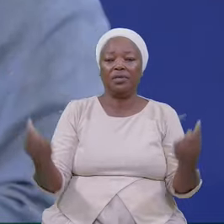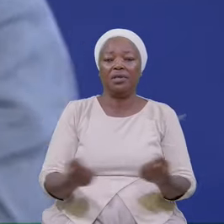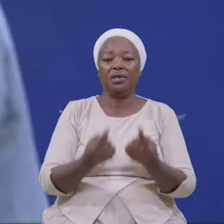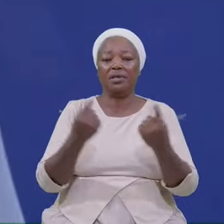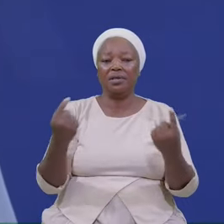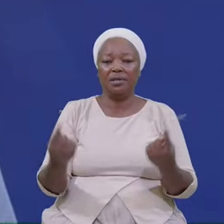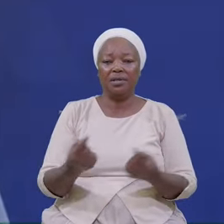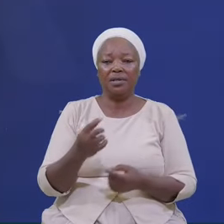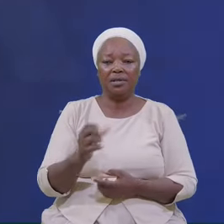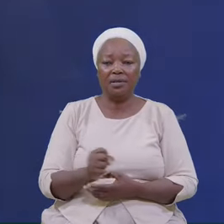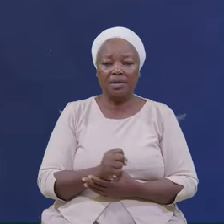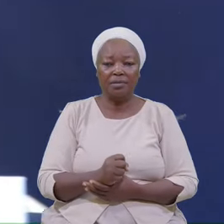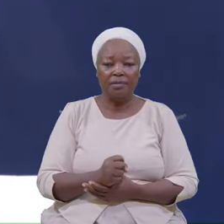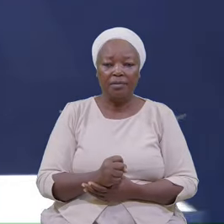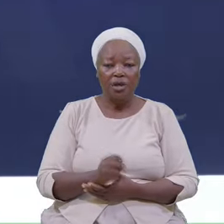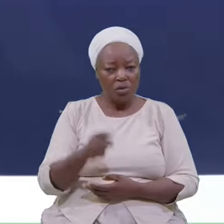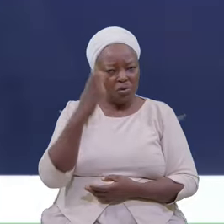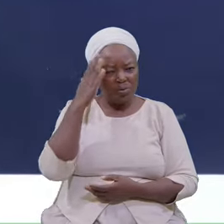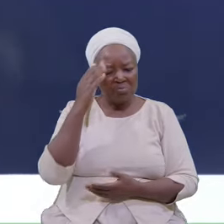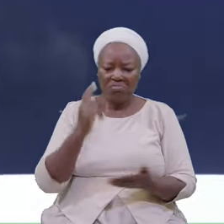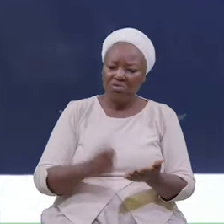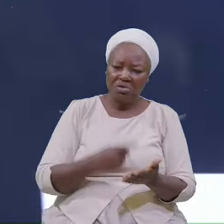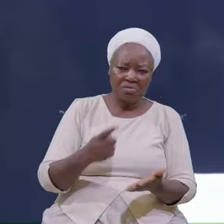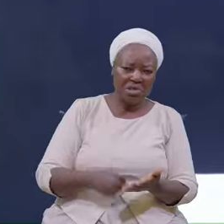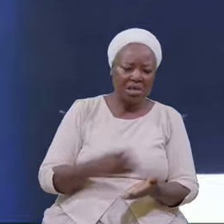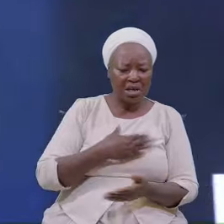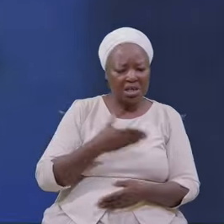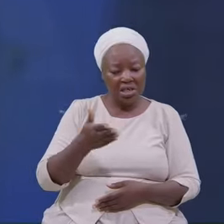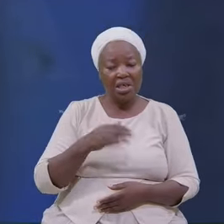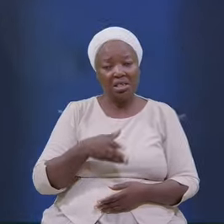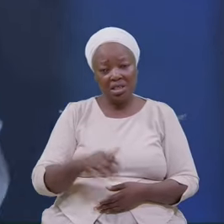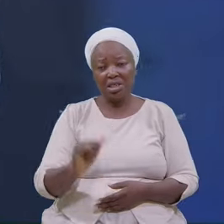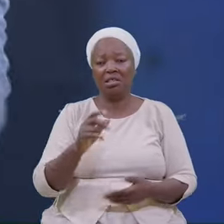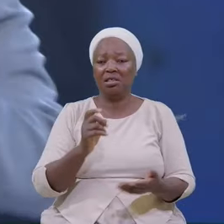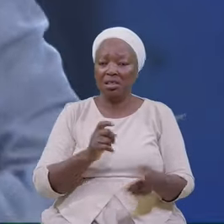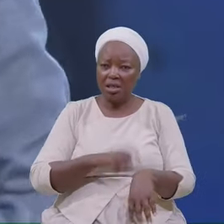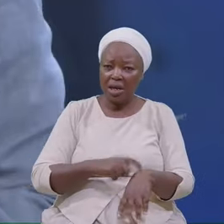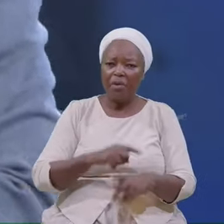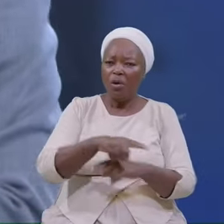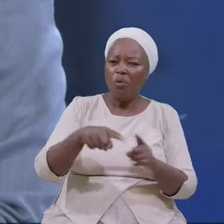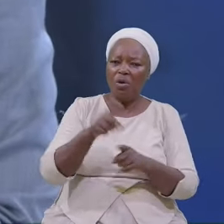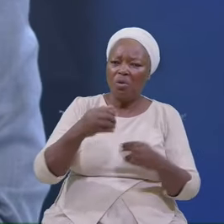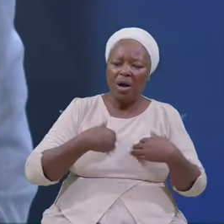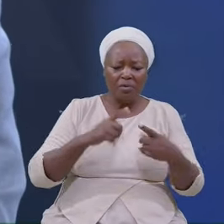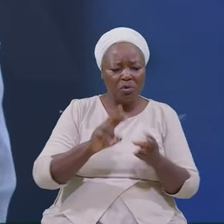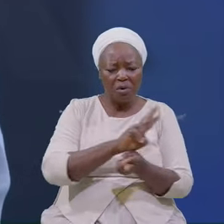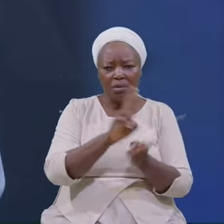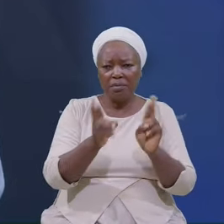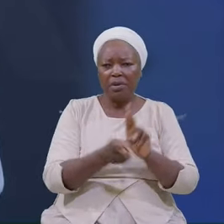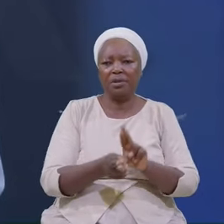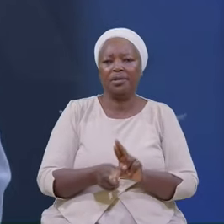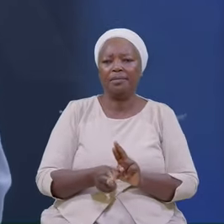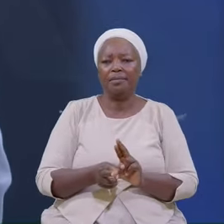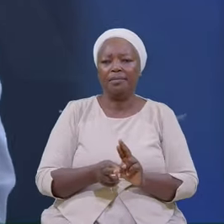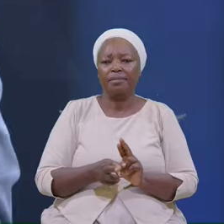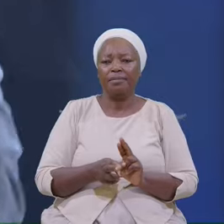des péchés. There were times, and there are still times, when you ought to repent. Oui, il y a des fois, il y a